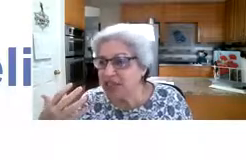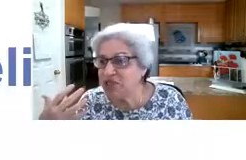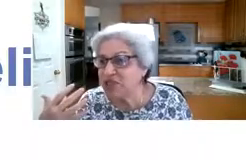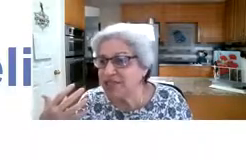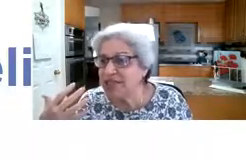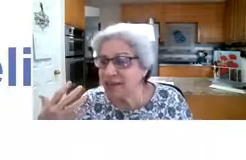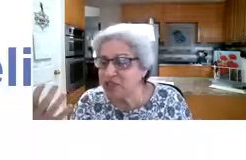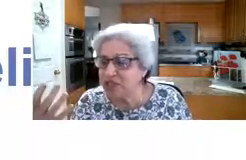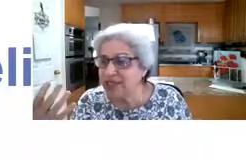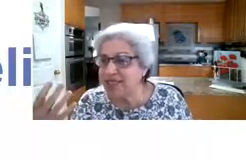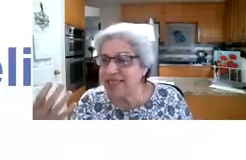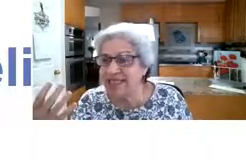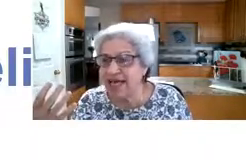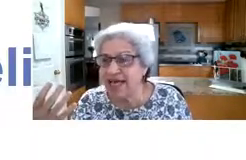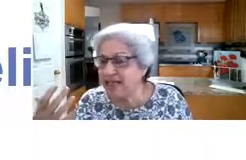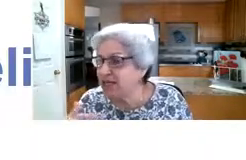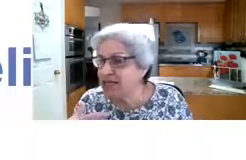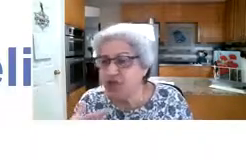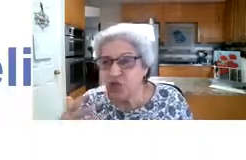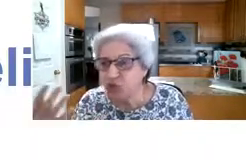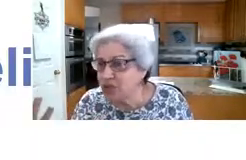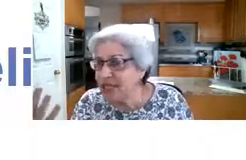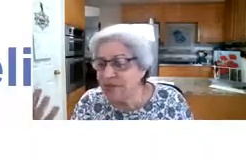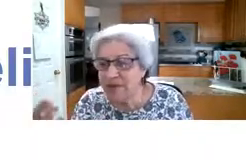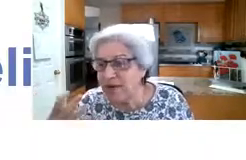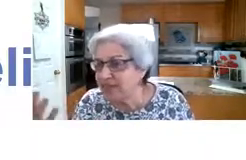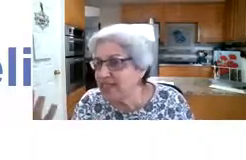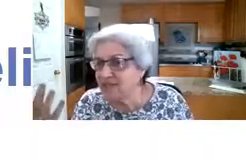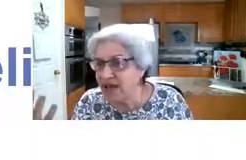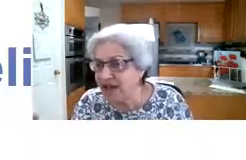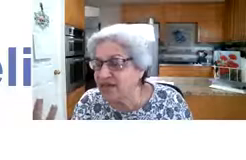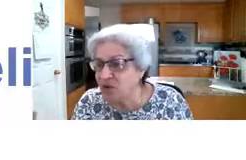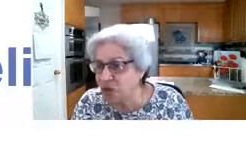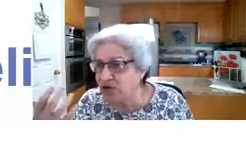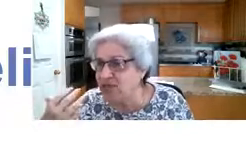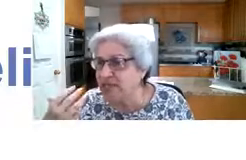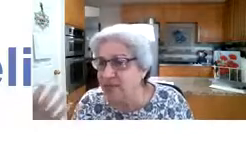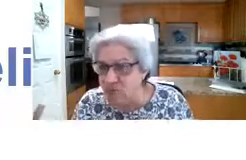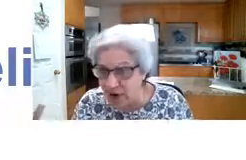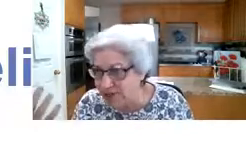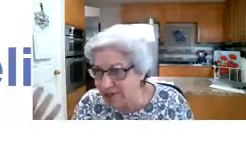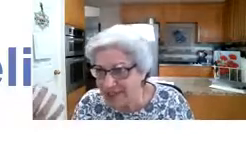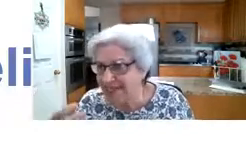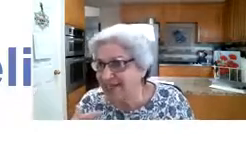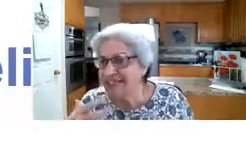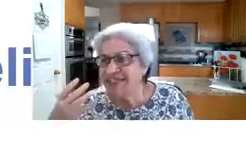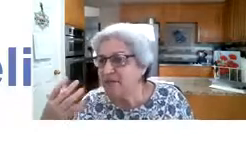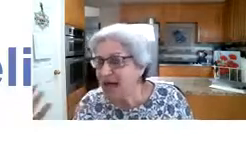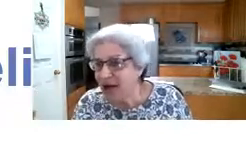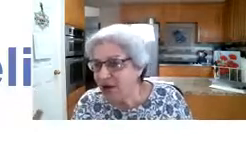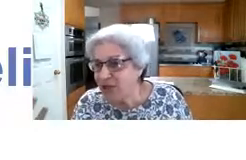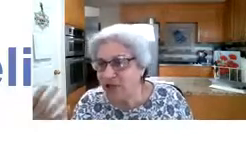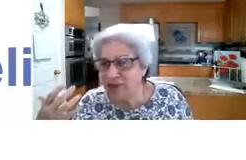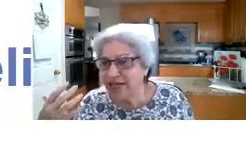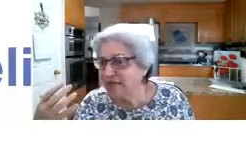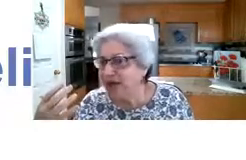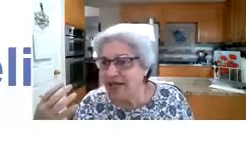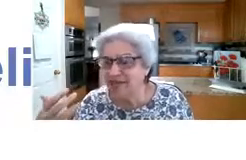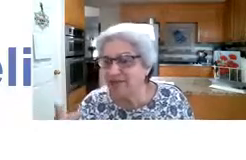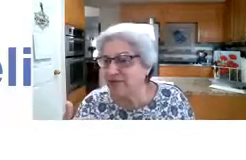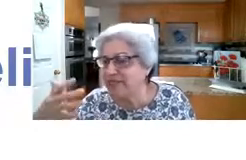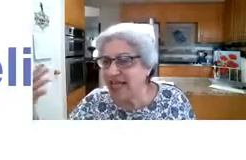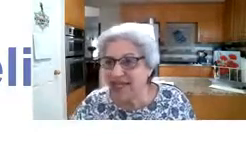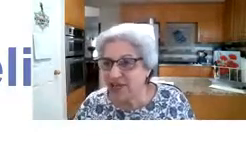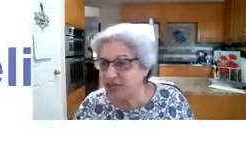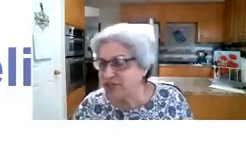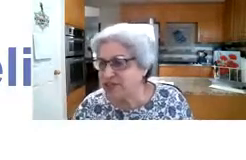of natural assumption is that surely we must have cut corners somewhere. Somehow we couldn't have